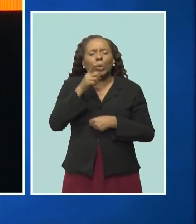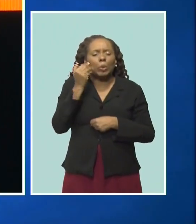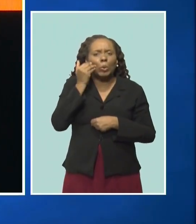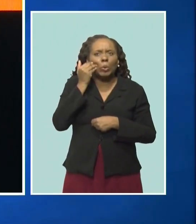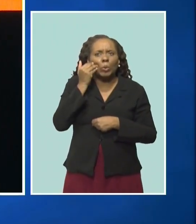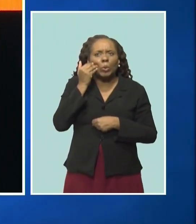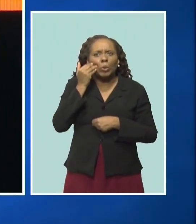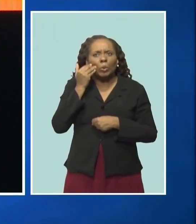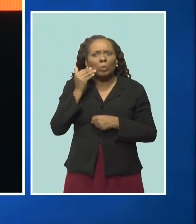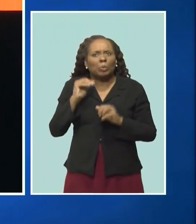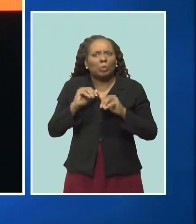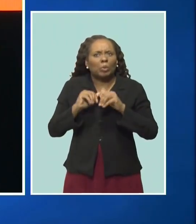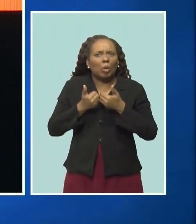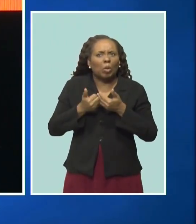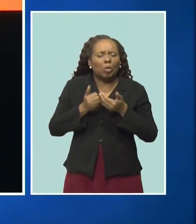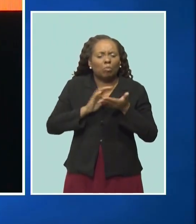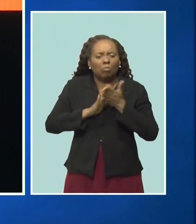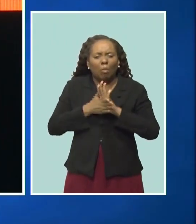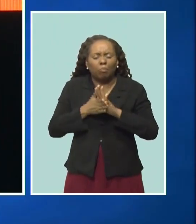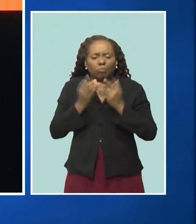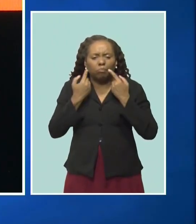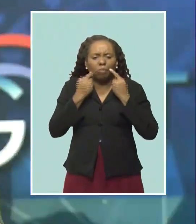that level of success across the board.